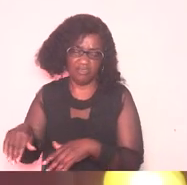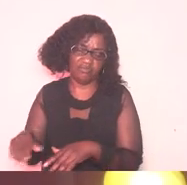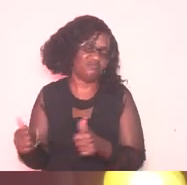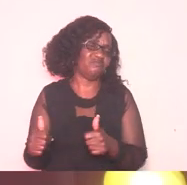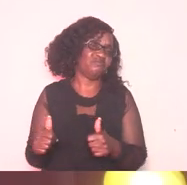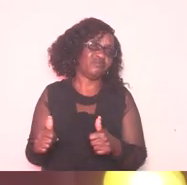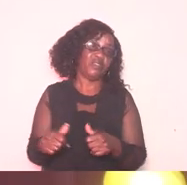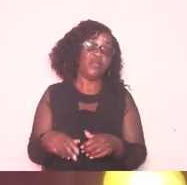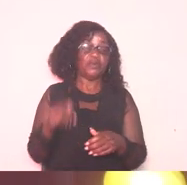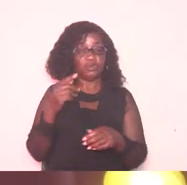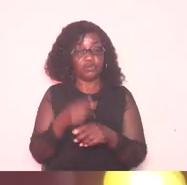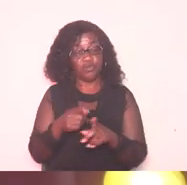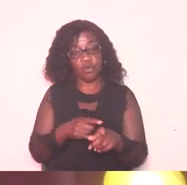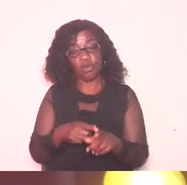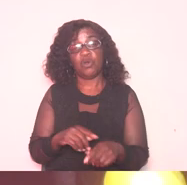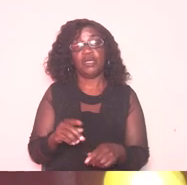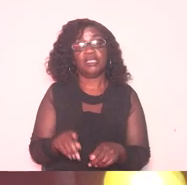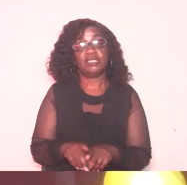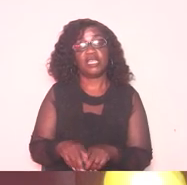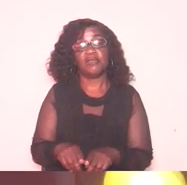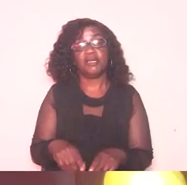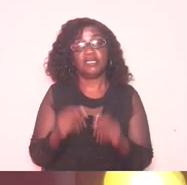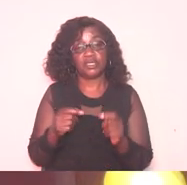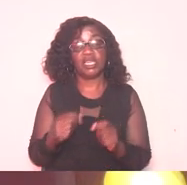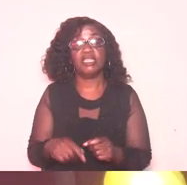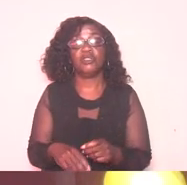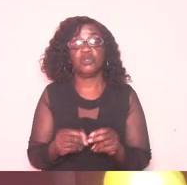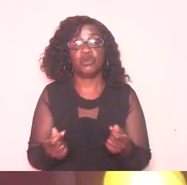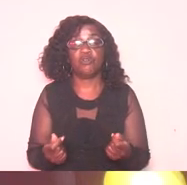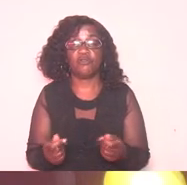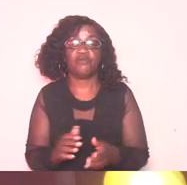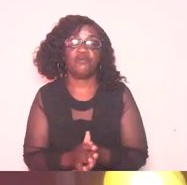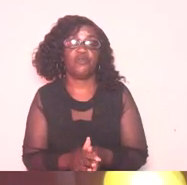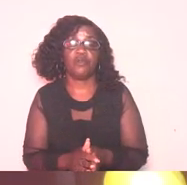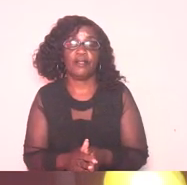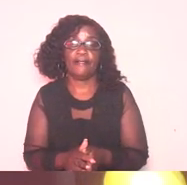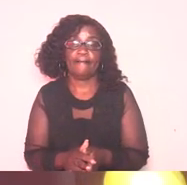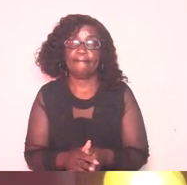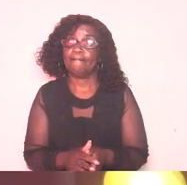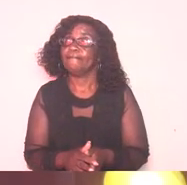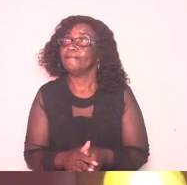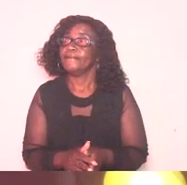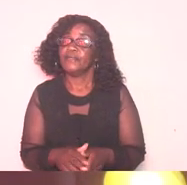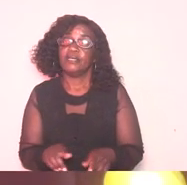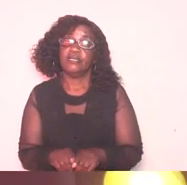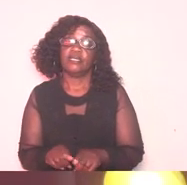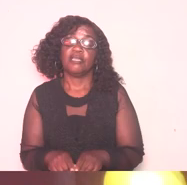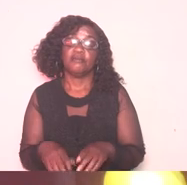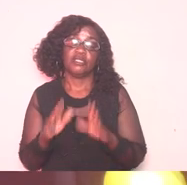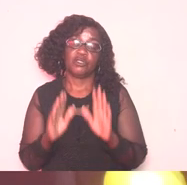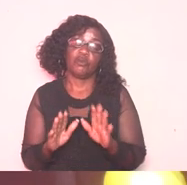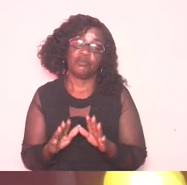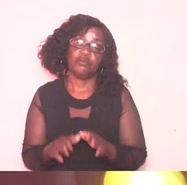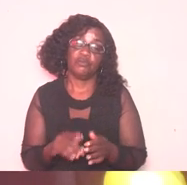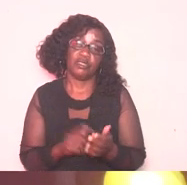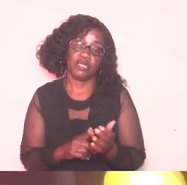that happens on a daily basis. We might as well be condoning each and every single illegality that exists in society, right? We seek to control the society and seek to harmonize society. And this is why we